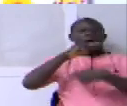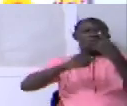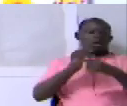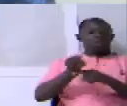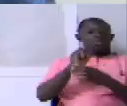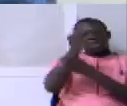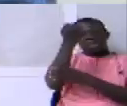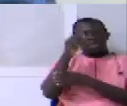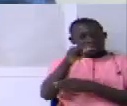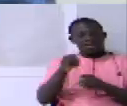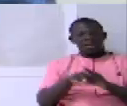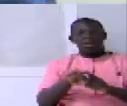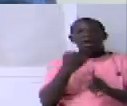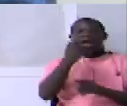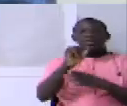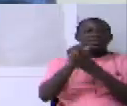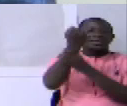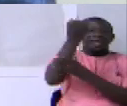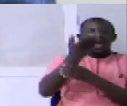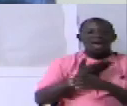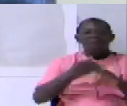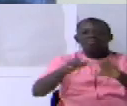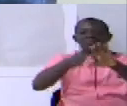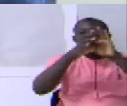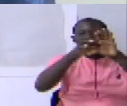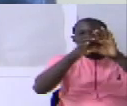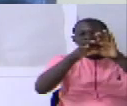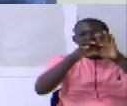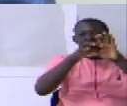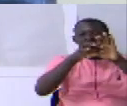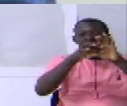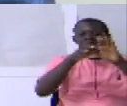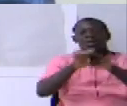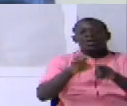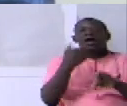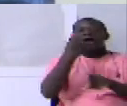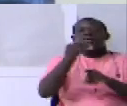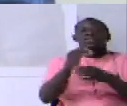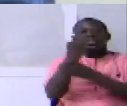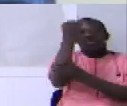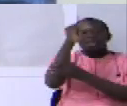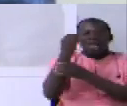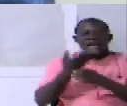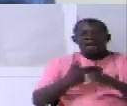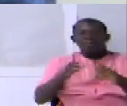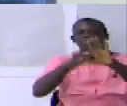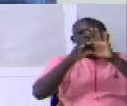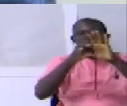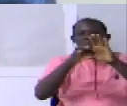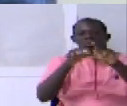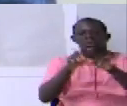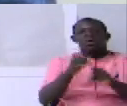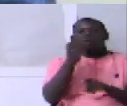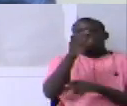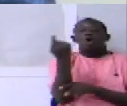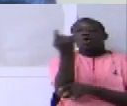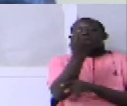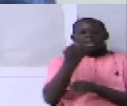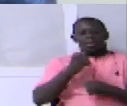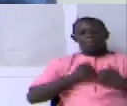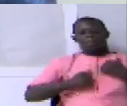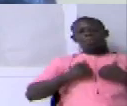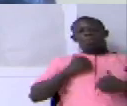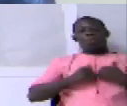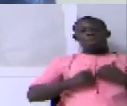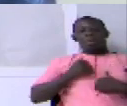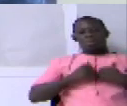it have meat? Milk only. Did it have meat? Milk only. Only milk?